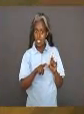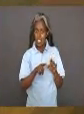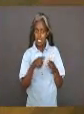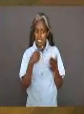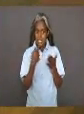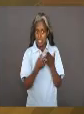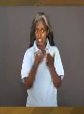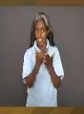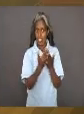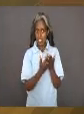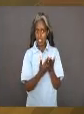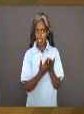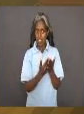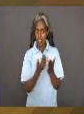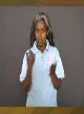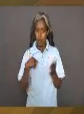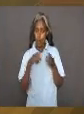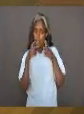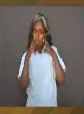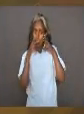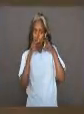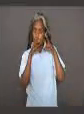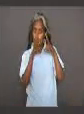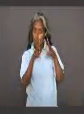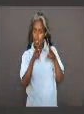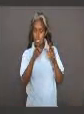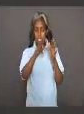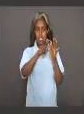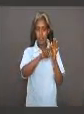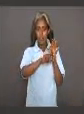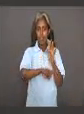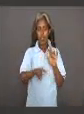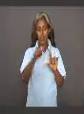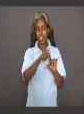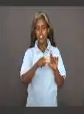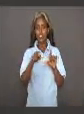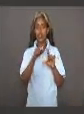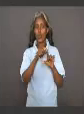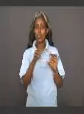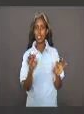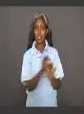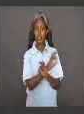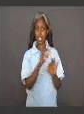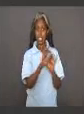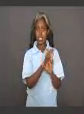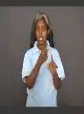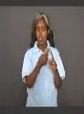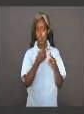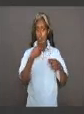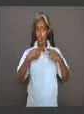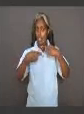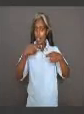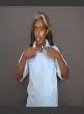In this lesson, we will look at the values of trigonometric functions